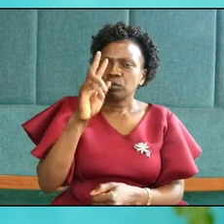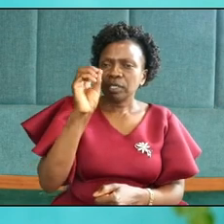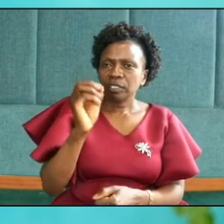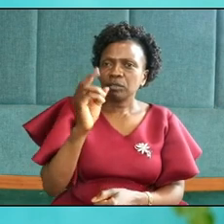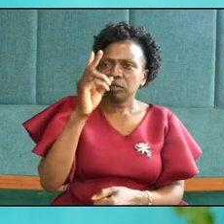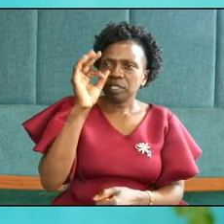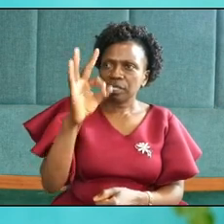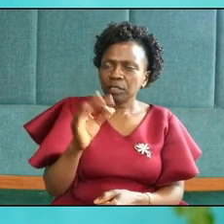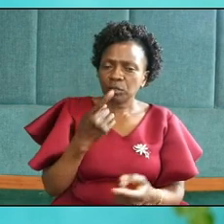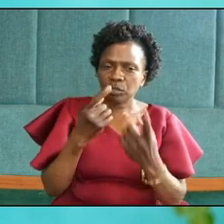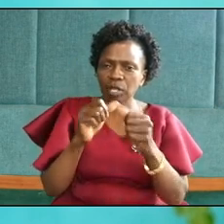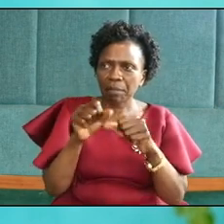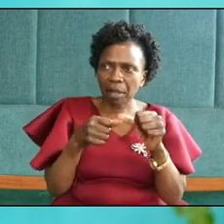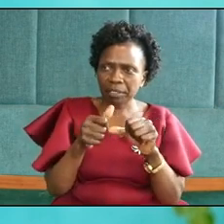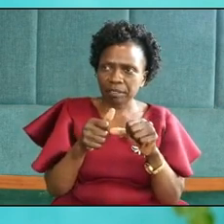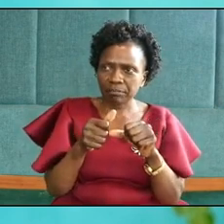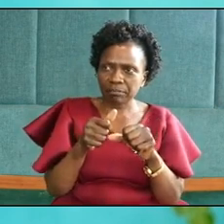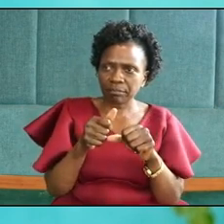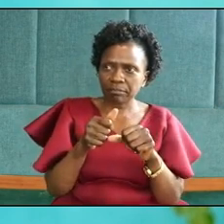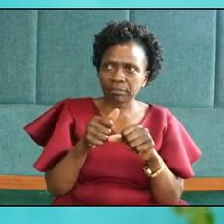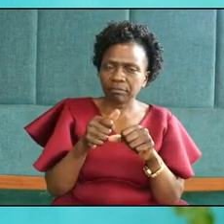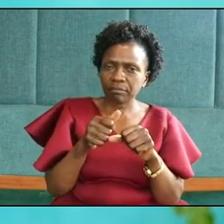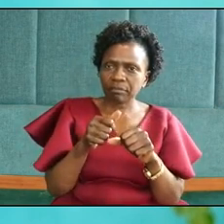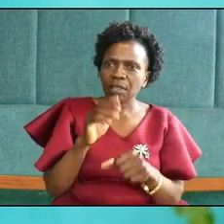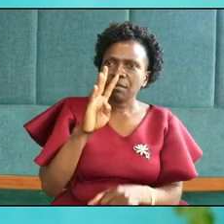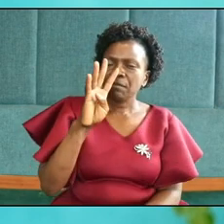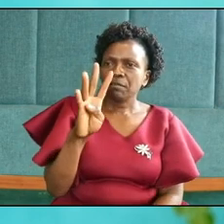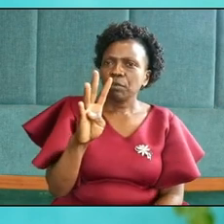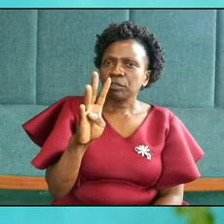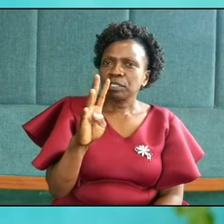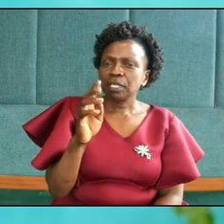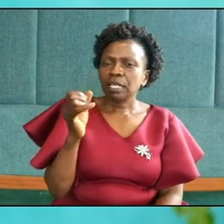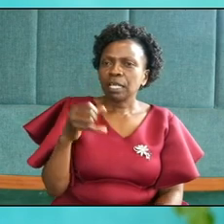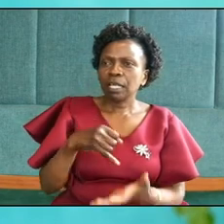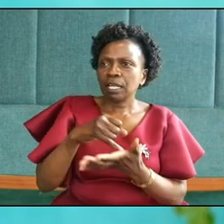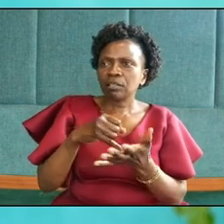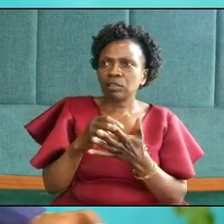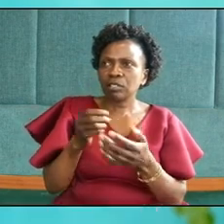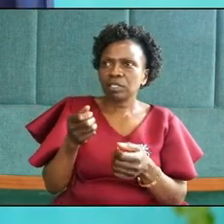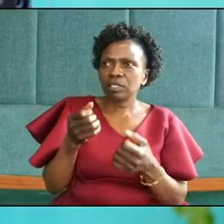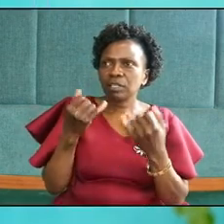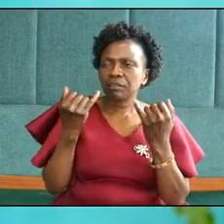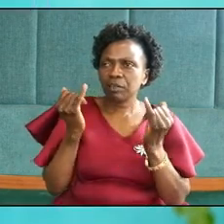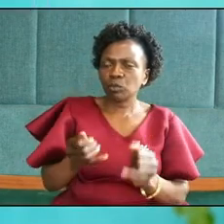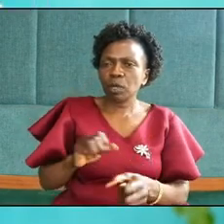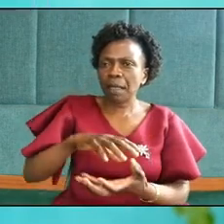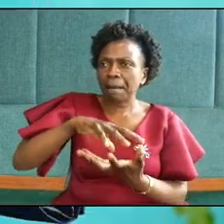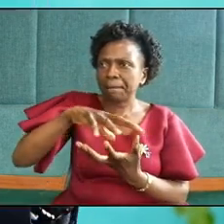We are now talking about fourth industrial revolution. We are now mixing